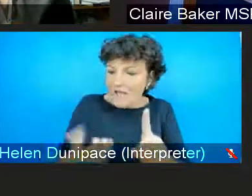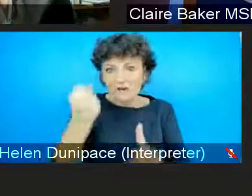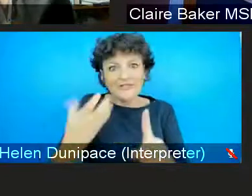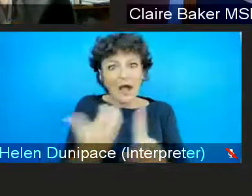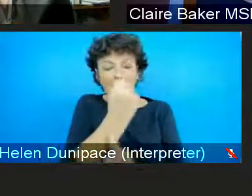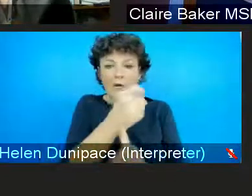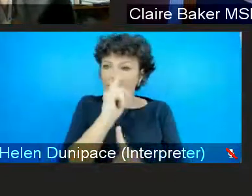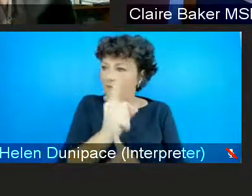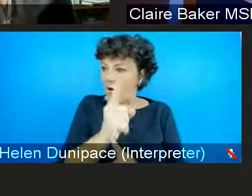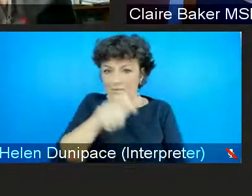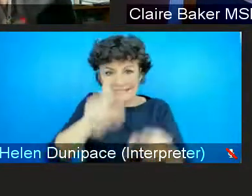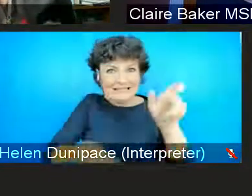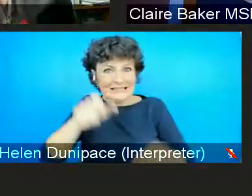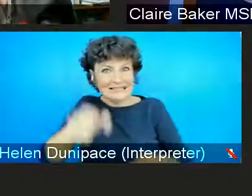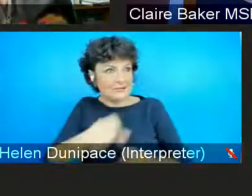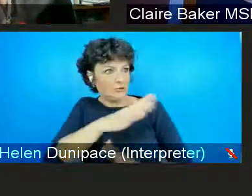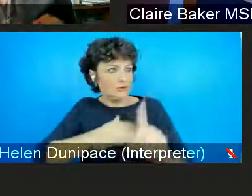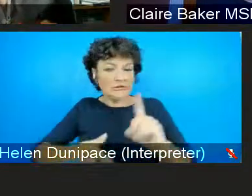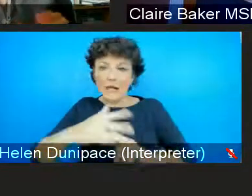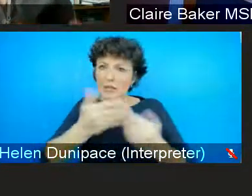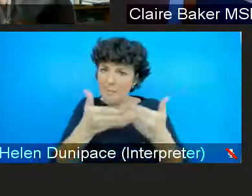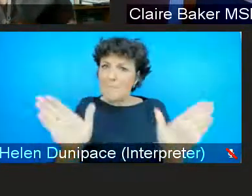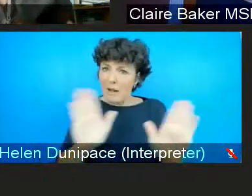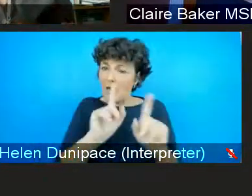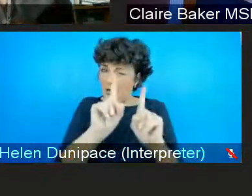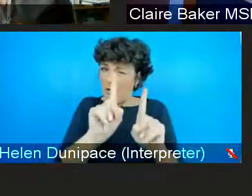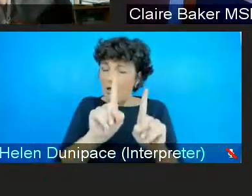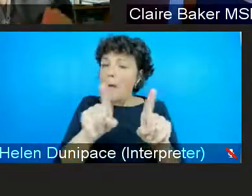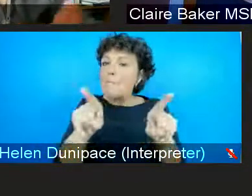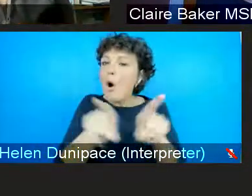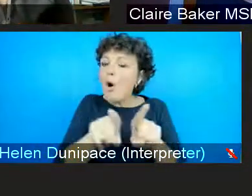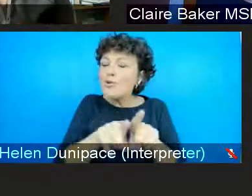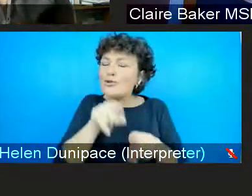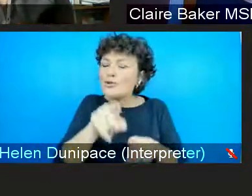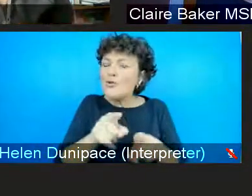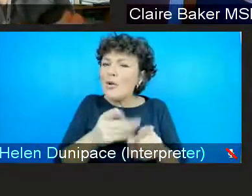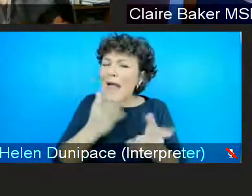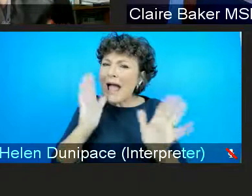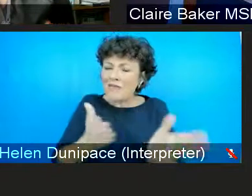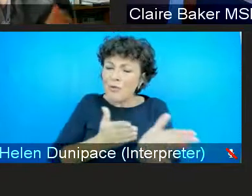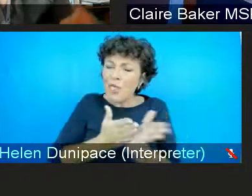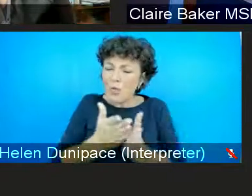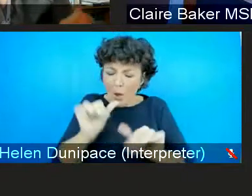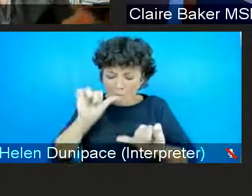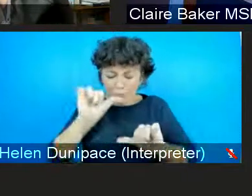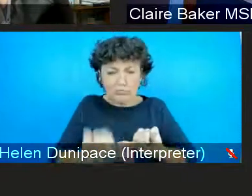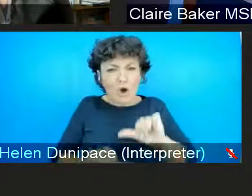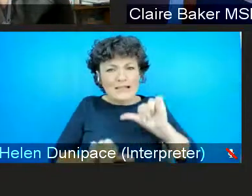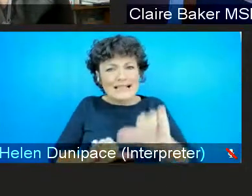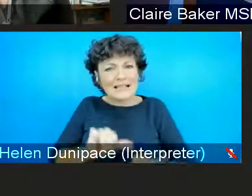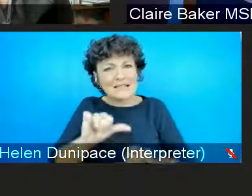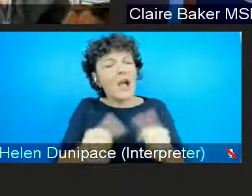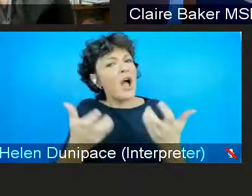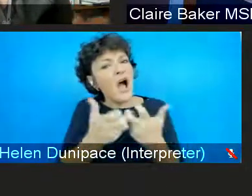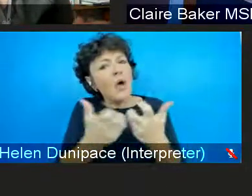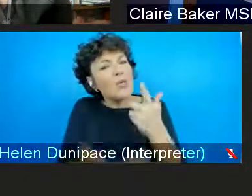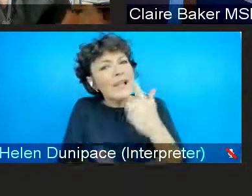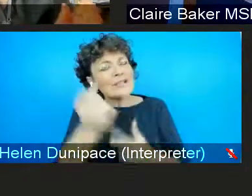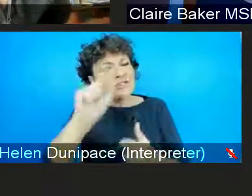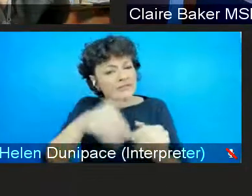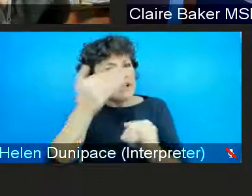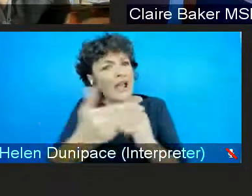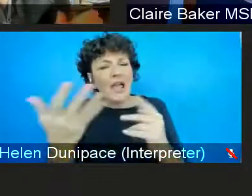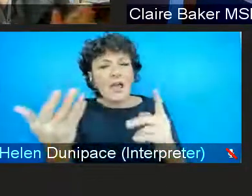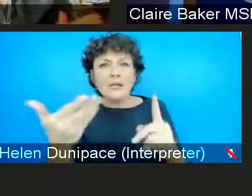our citizens. But it's also a process about how we do it, how we achieve that end goal where